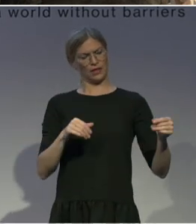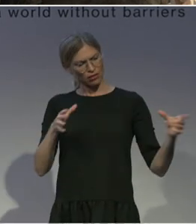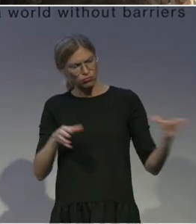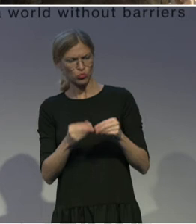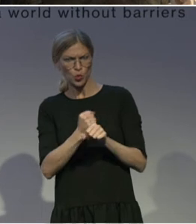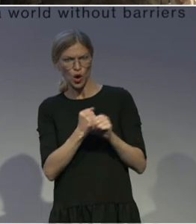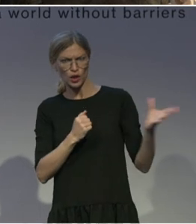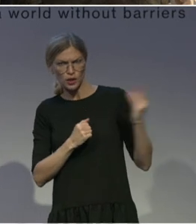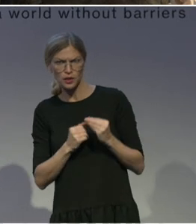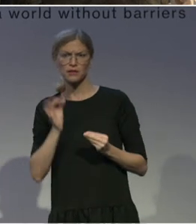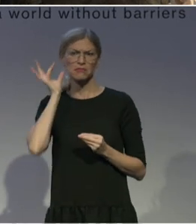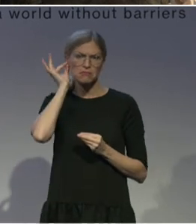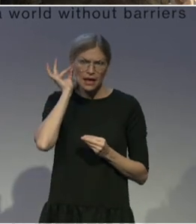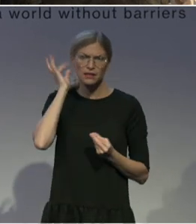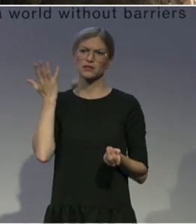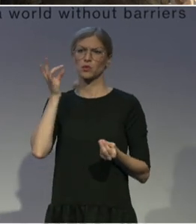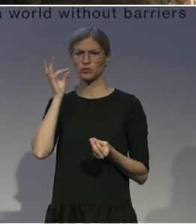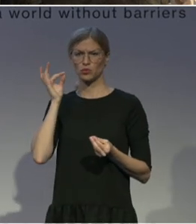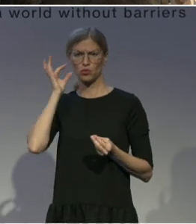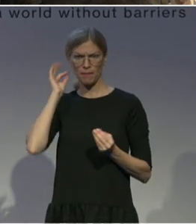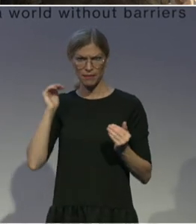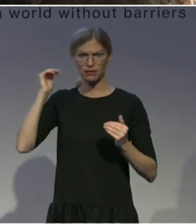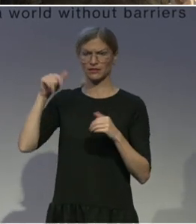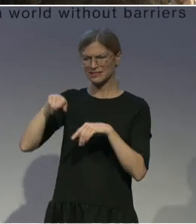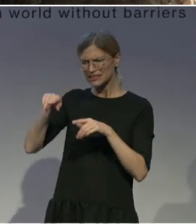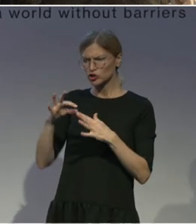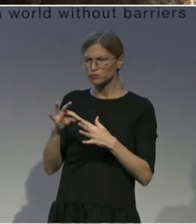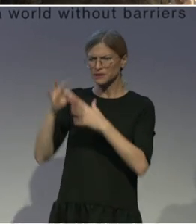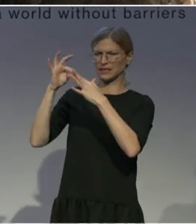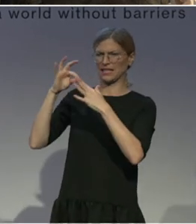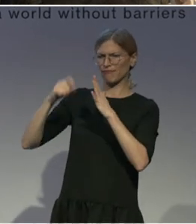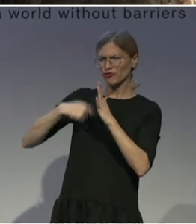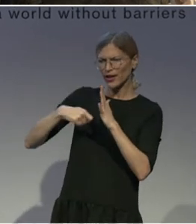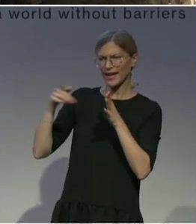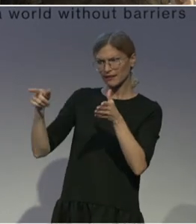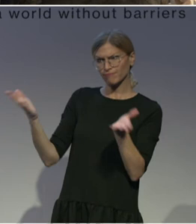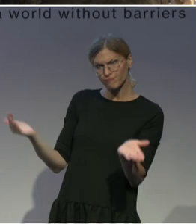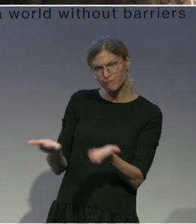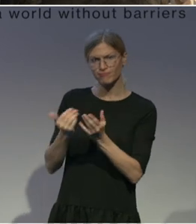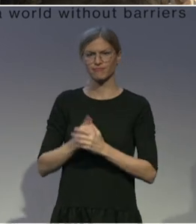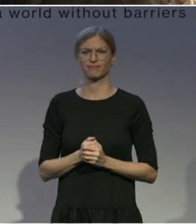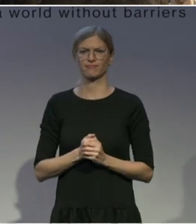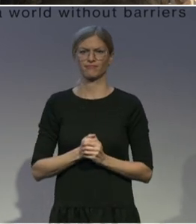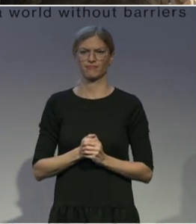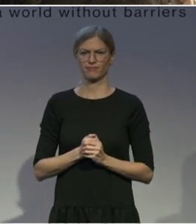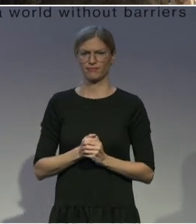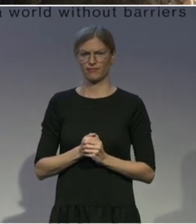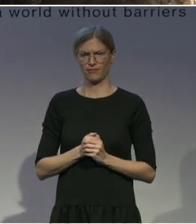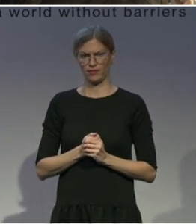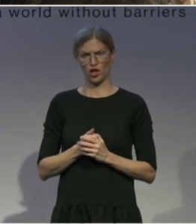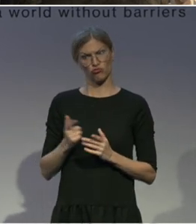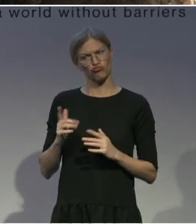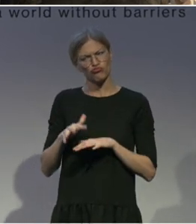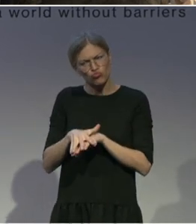disability, and being part of emergency response, where they would often slip through the gaps. But basically, it's raising issues until they're dealt